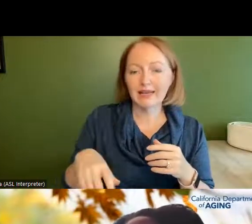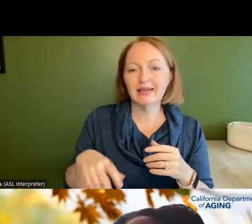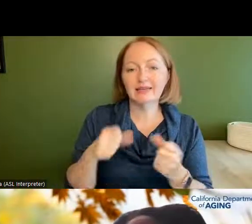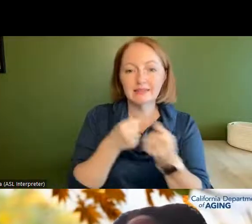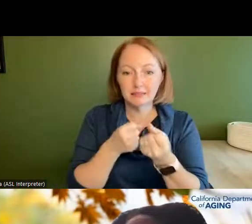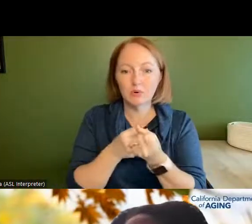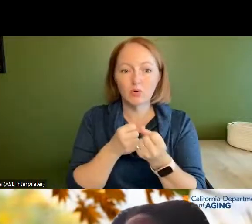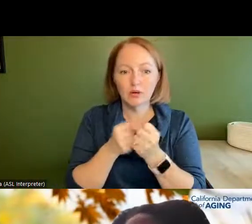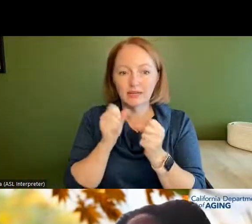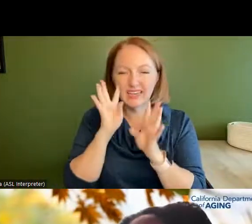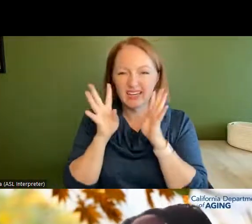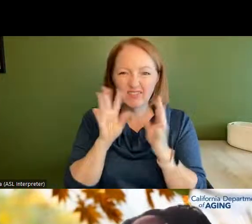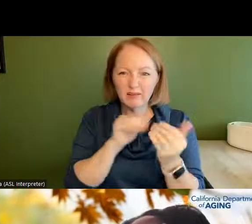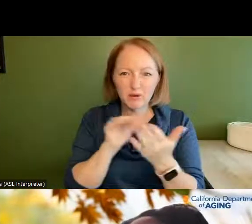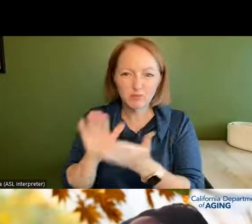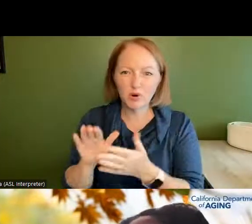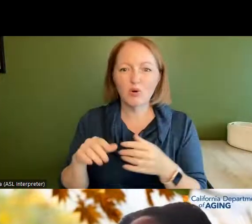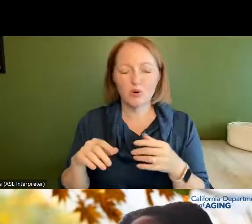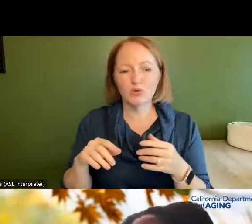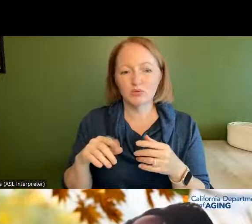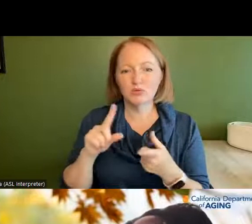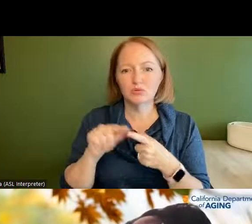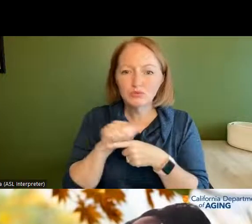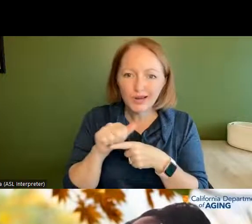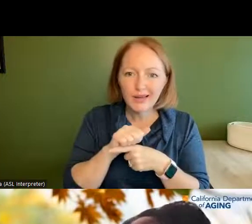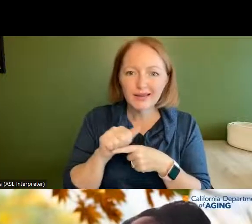support innovative approaches to